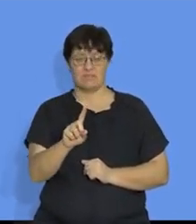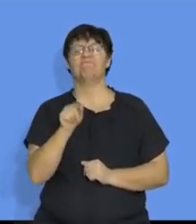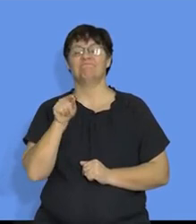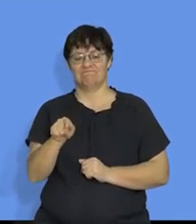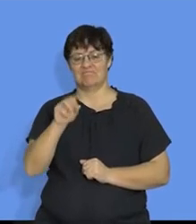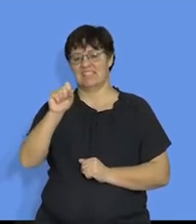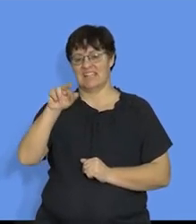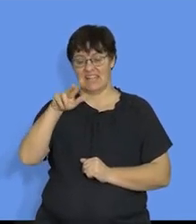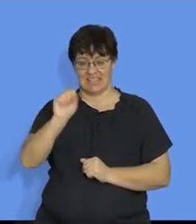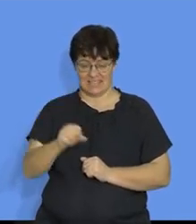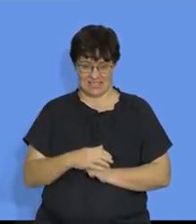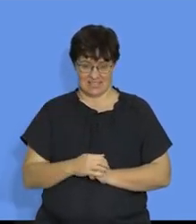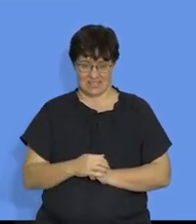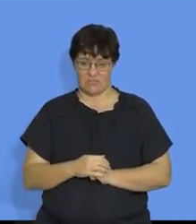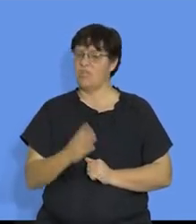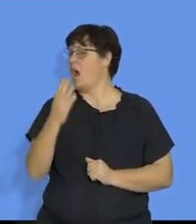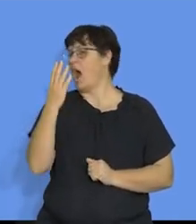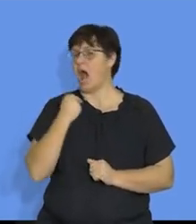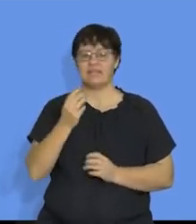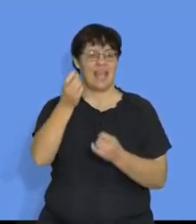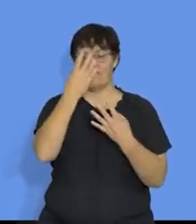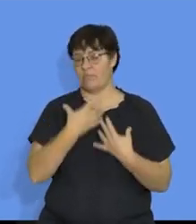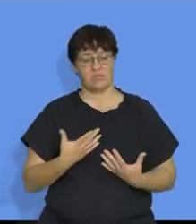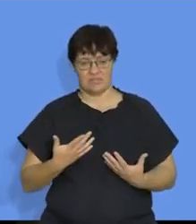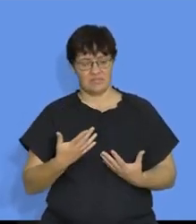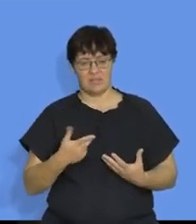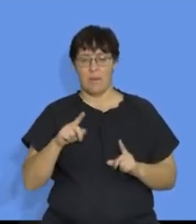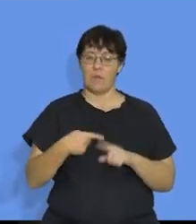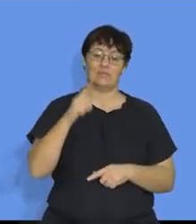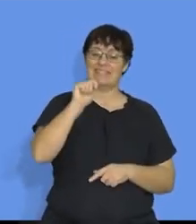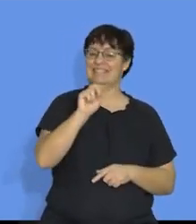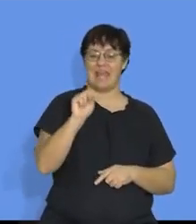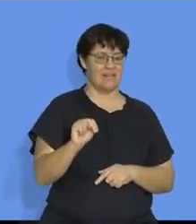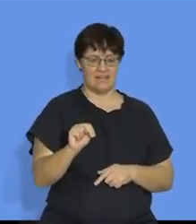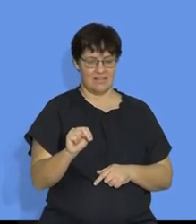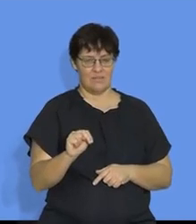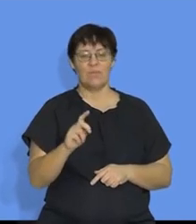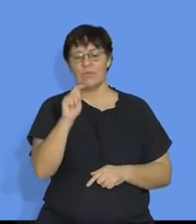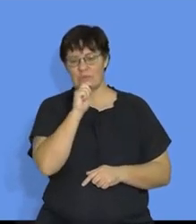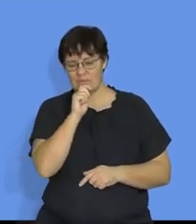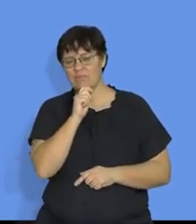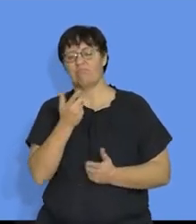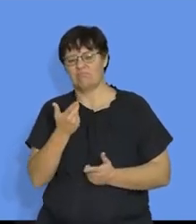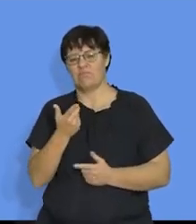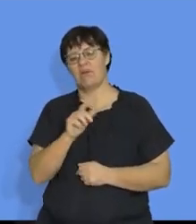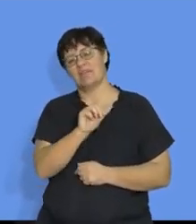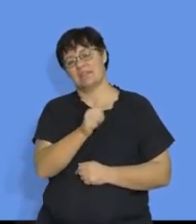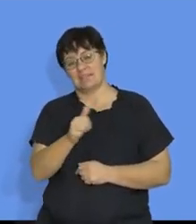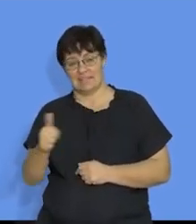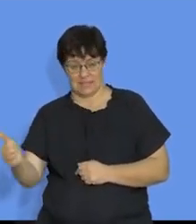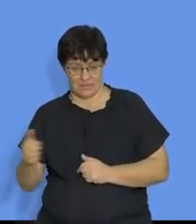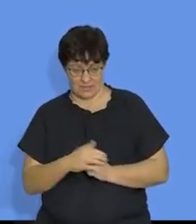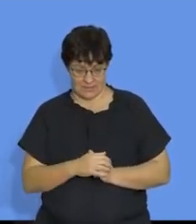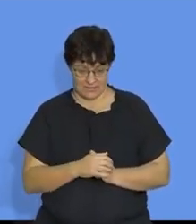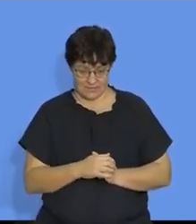going to be a series. This is not asking me information about Tn, which we use when we are purely working with it in